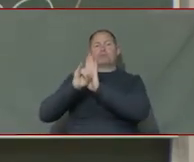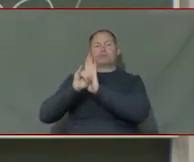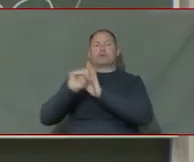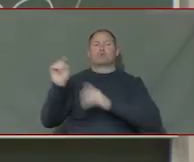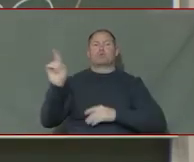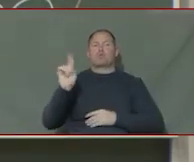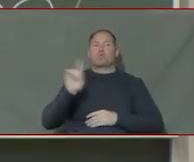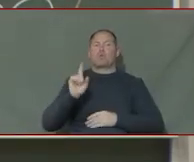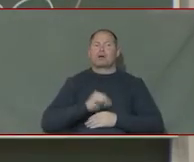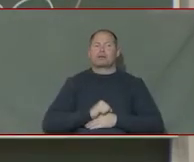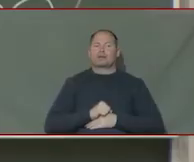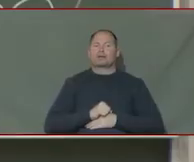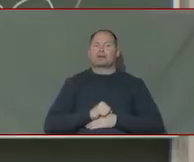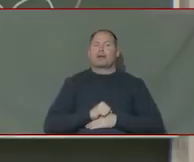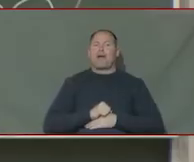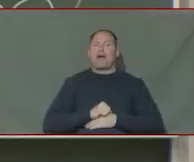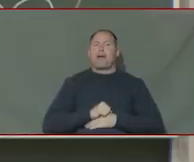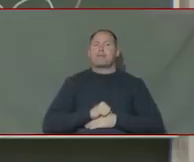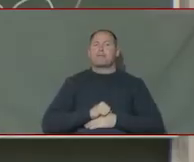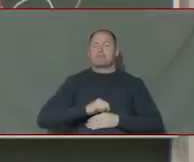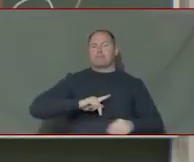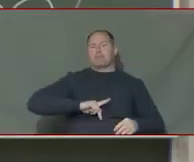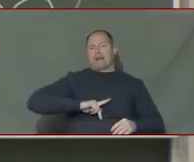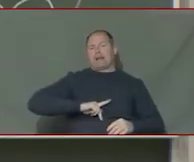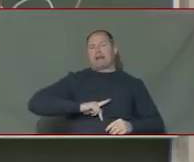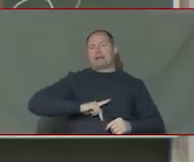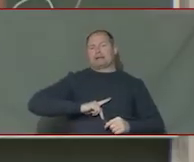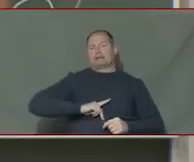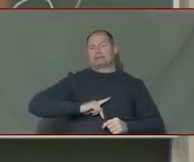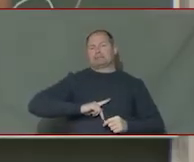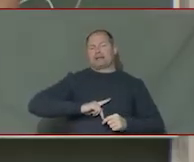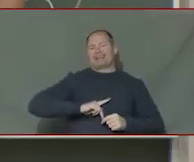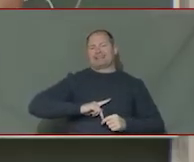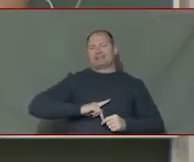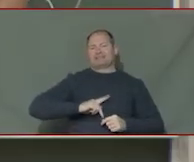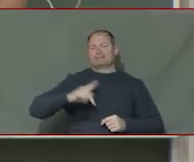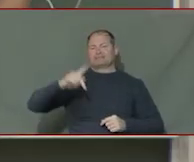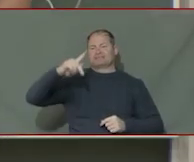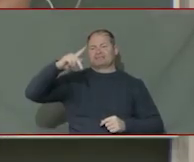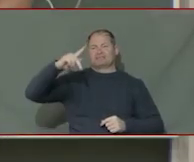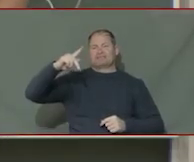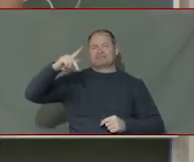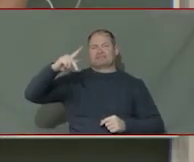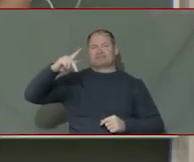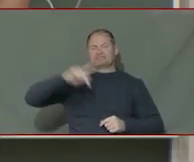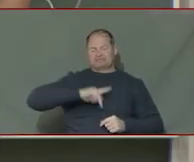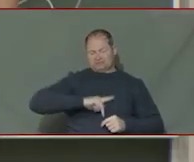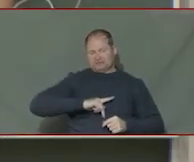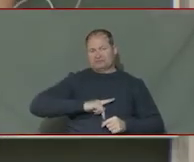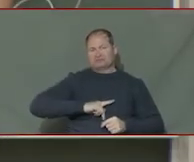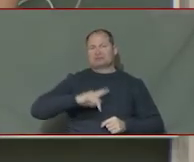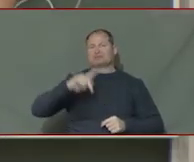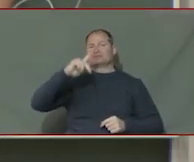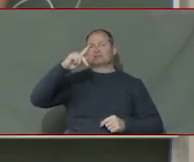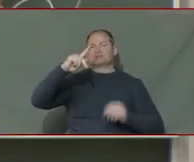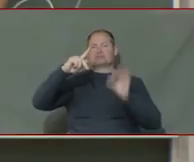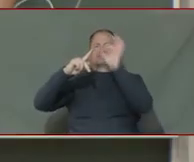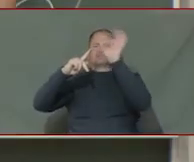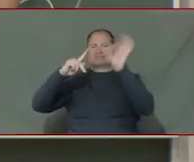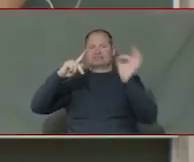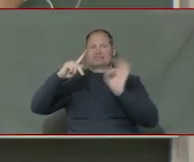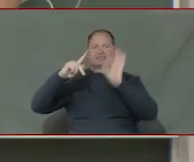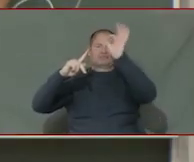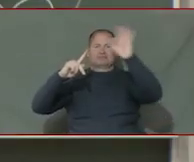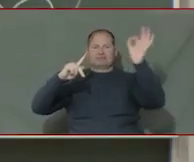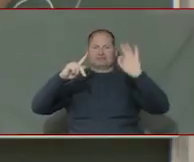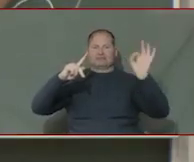pancreas. Now the pancreas has got little groups of cells called islands or islets. Can you remember,